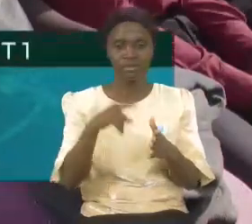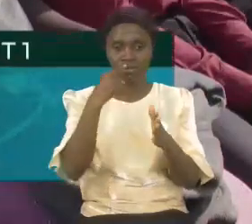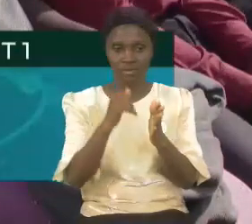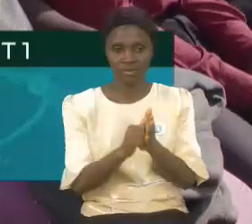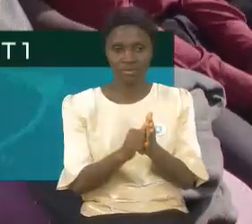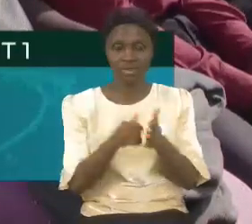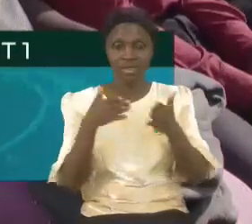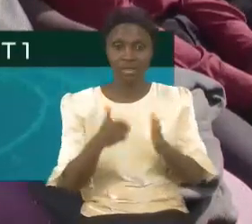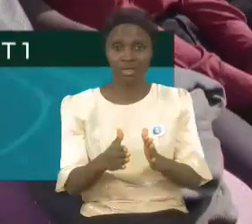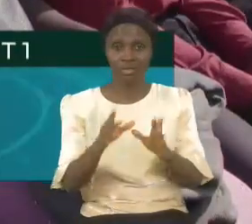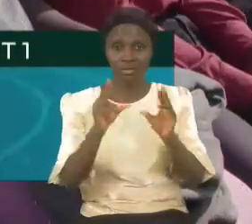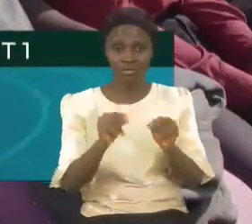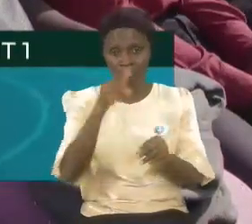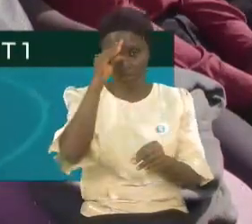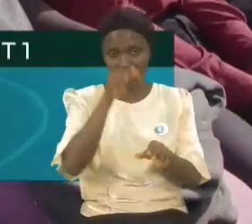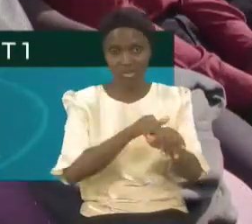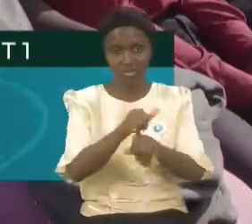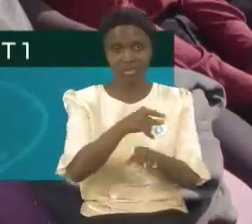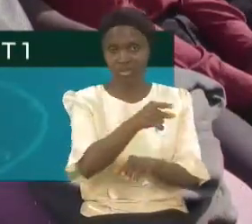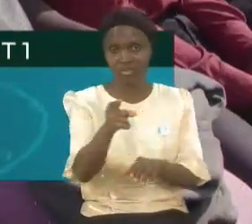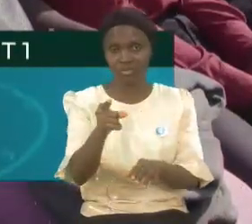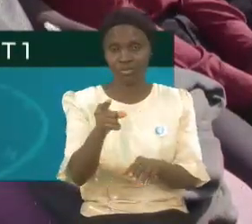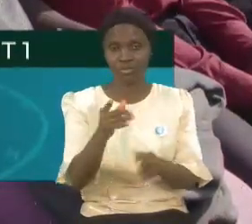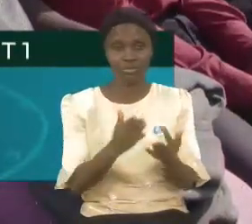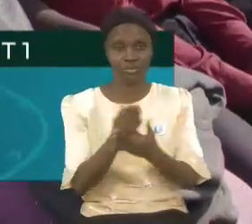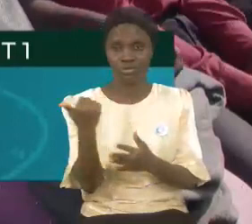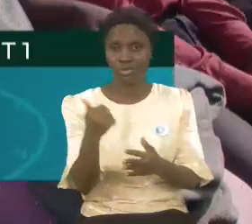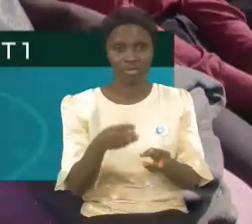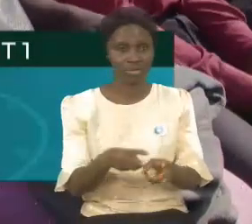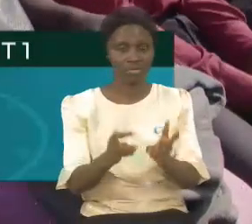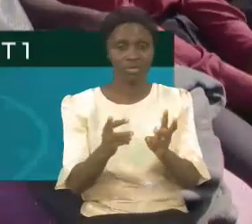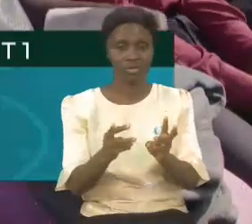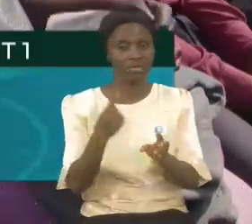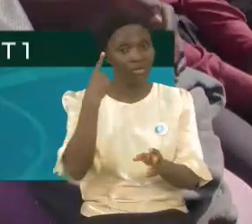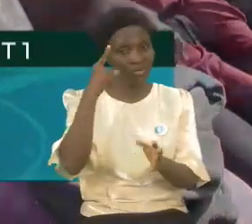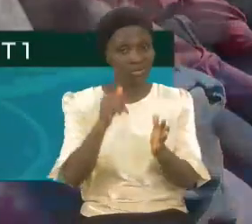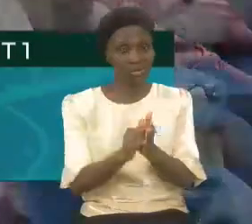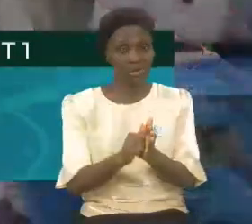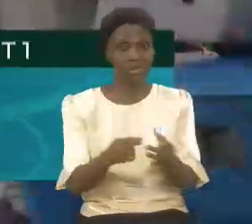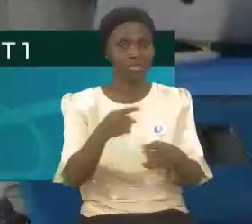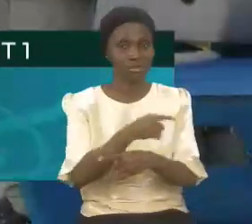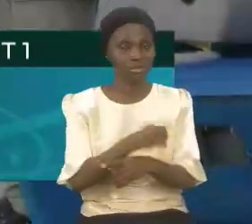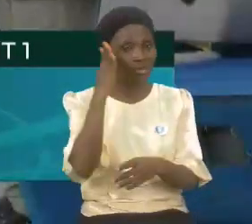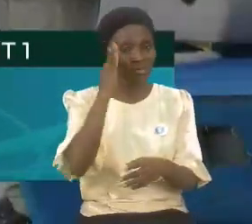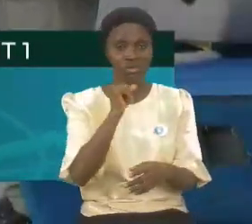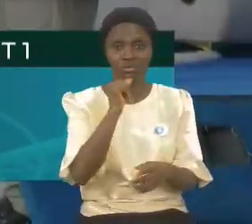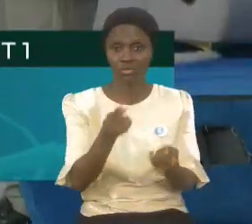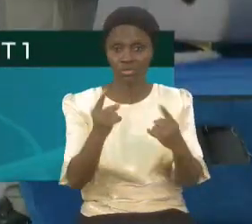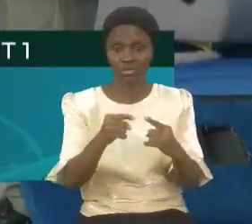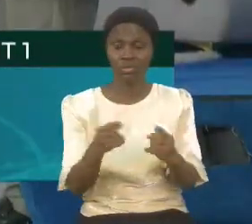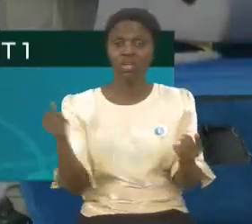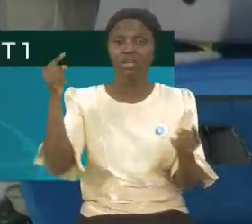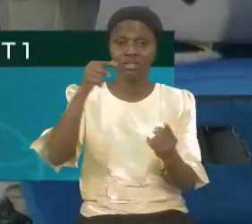no man deceive you by any means, for that day shall not come except